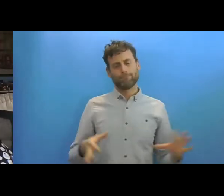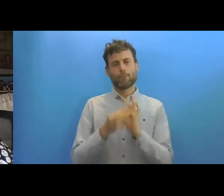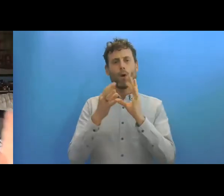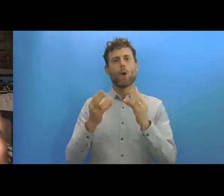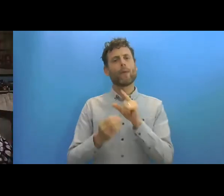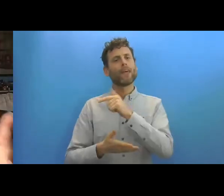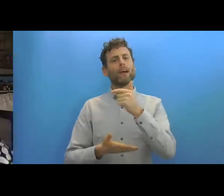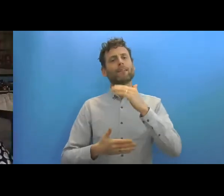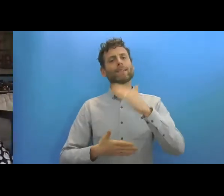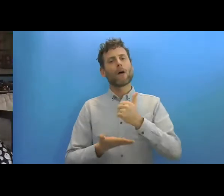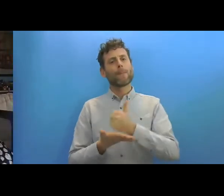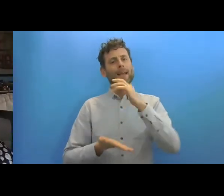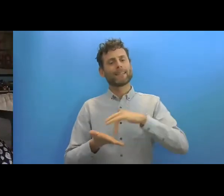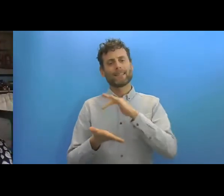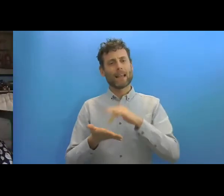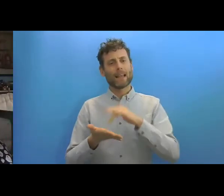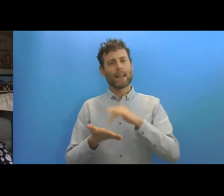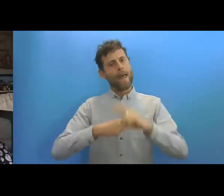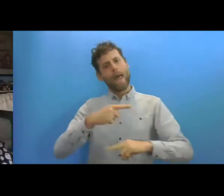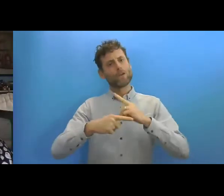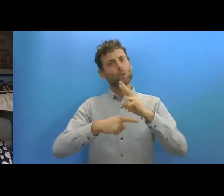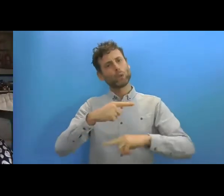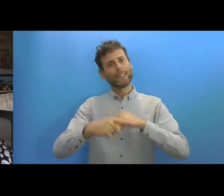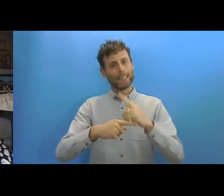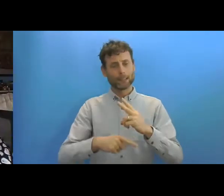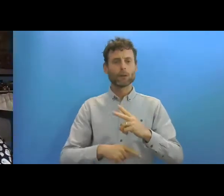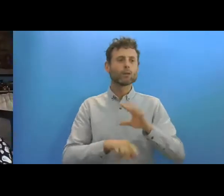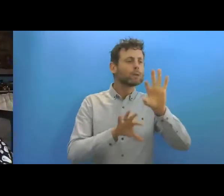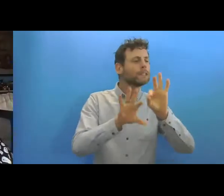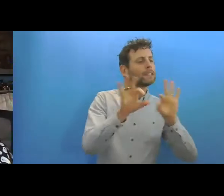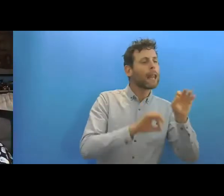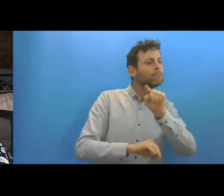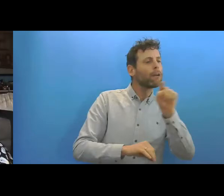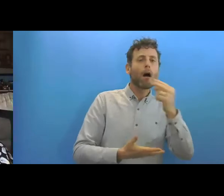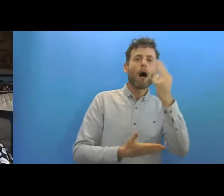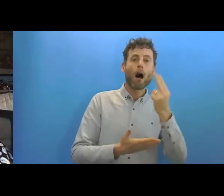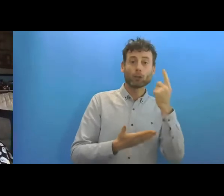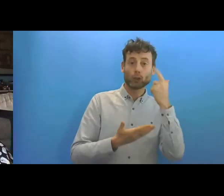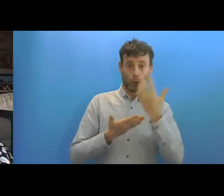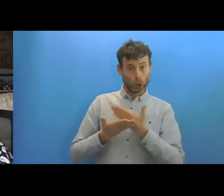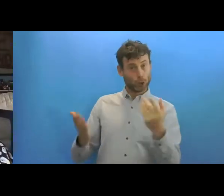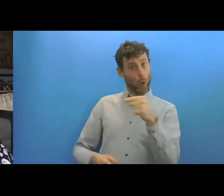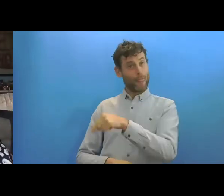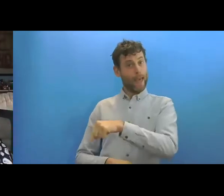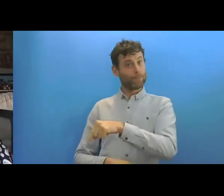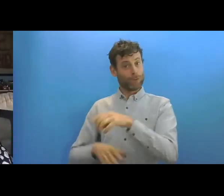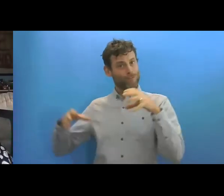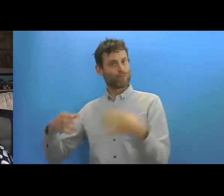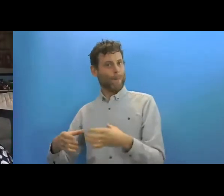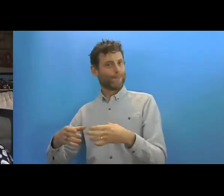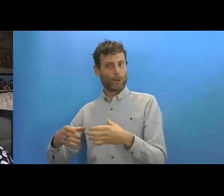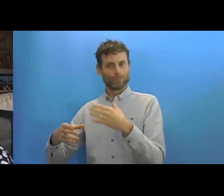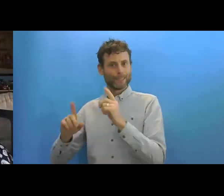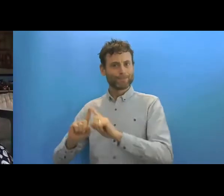to showcase some of that work. Not all of it, but some of it. And we're really grateful to all of them for having put this